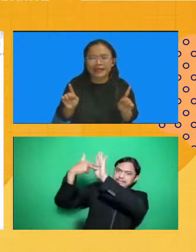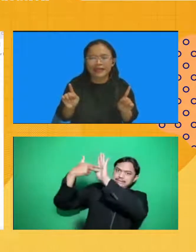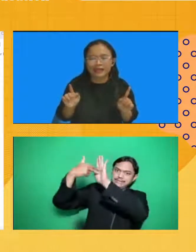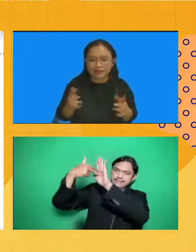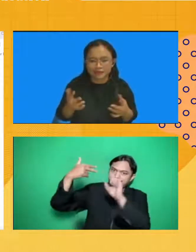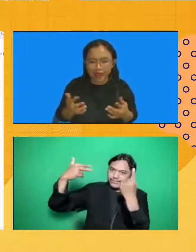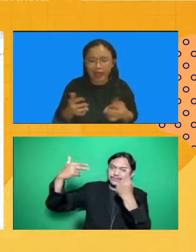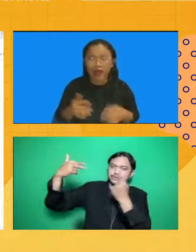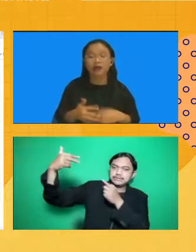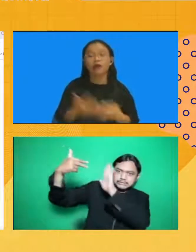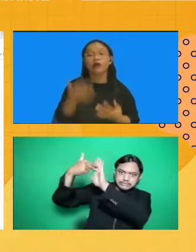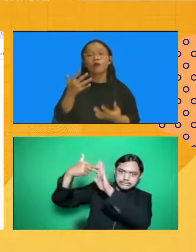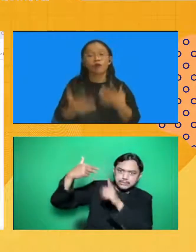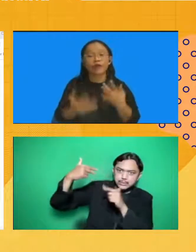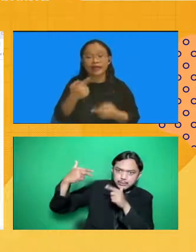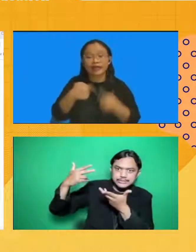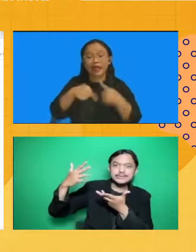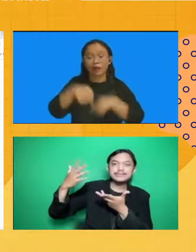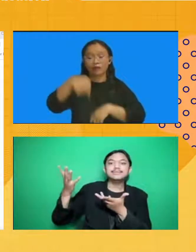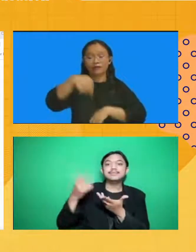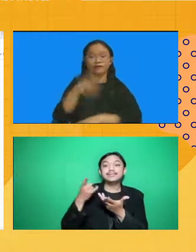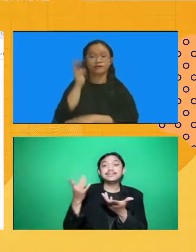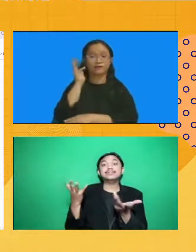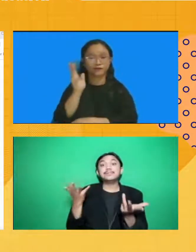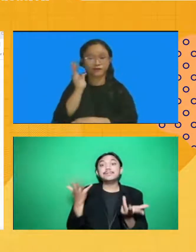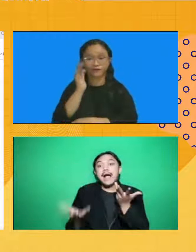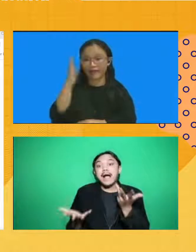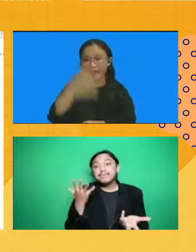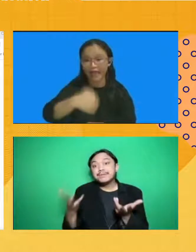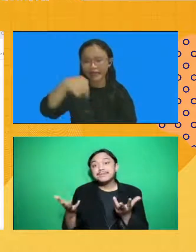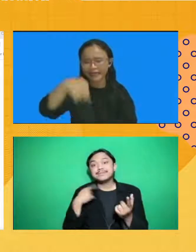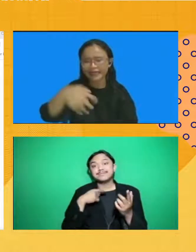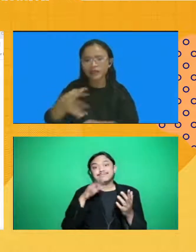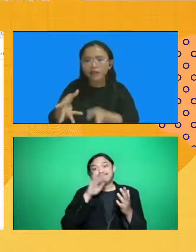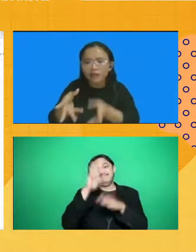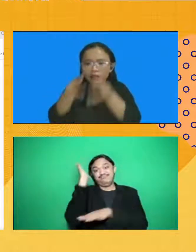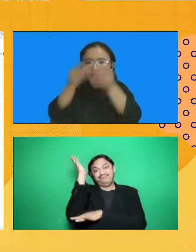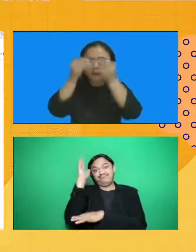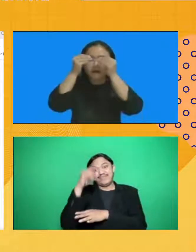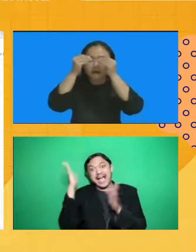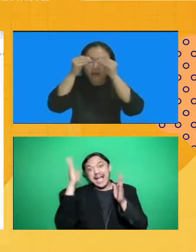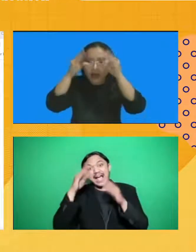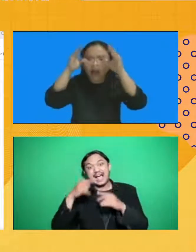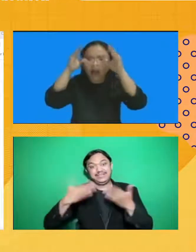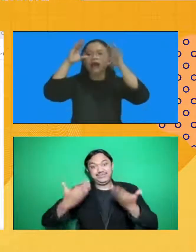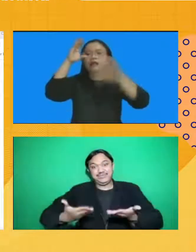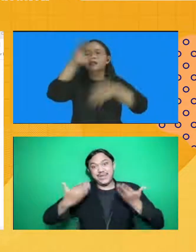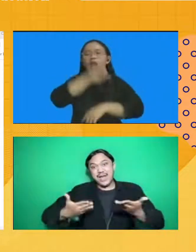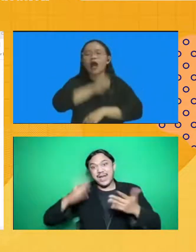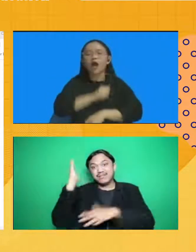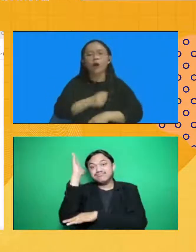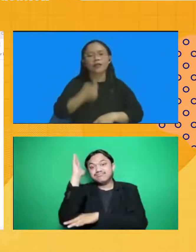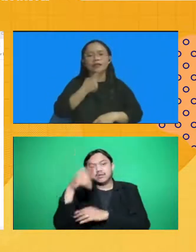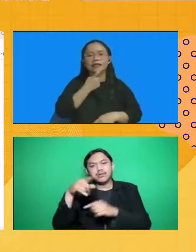webinar, we also know what's gonna happen with our body on internet, gitu. And